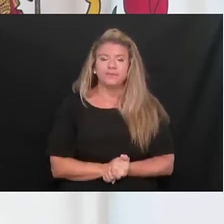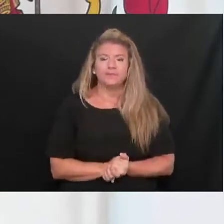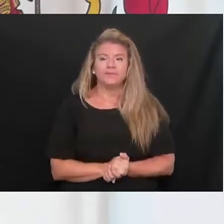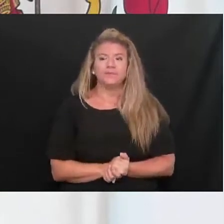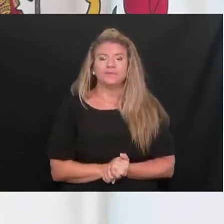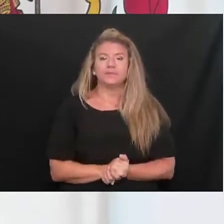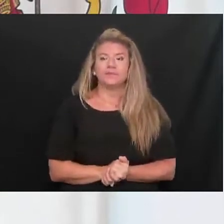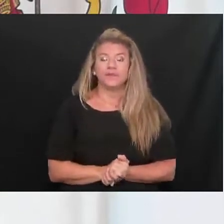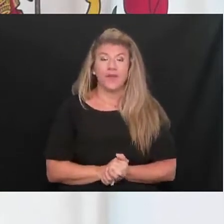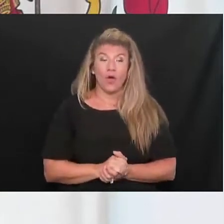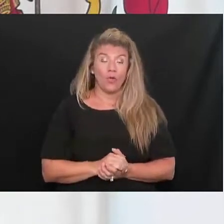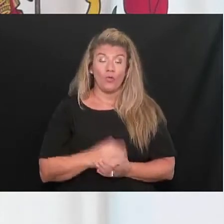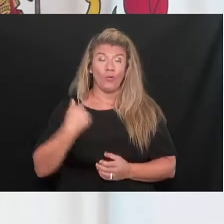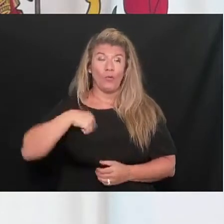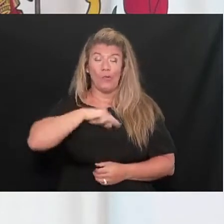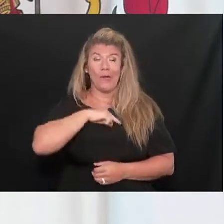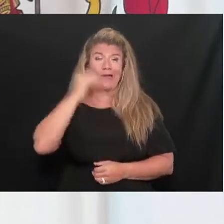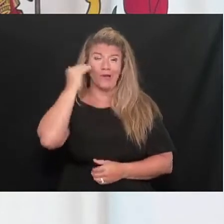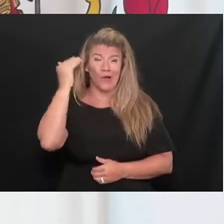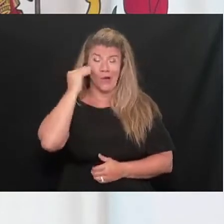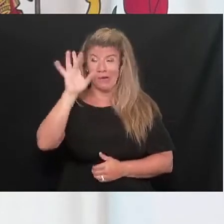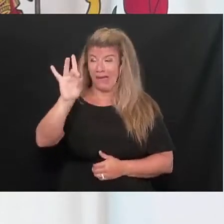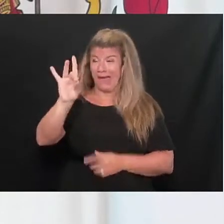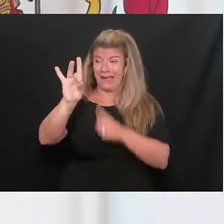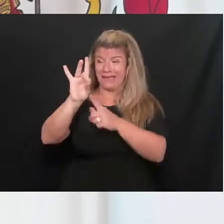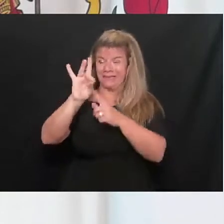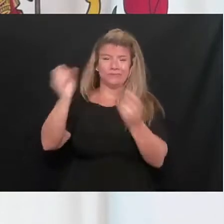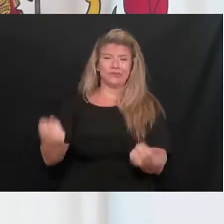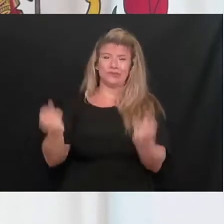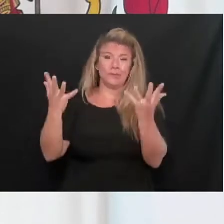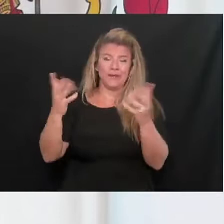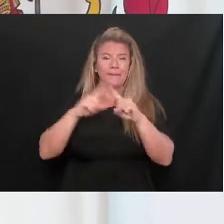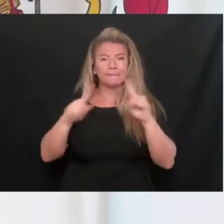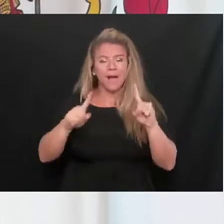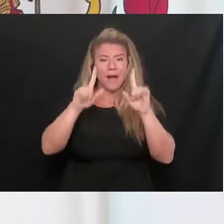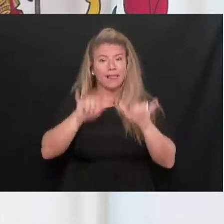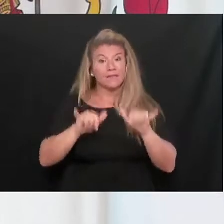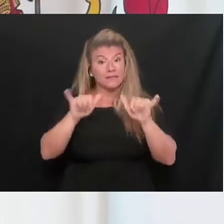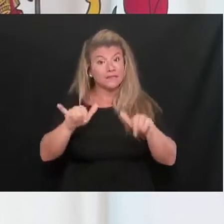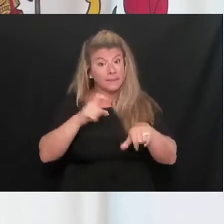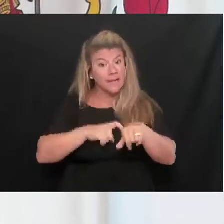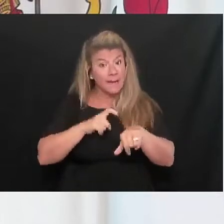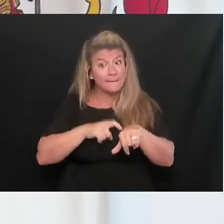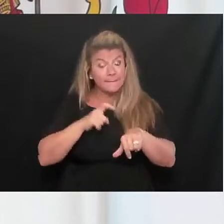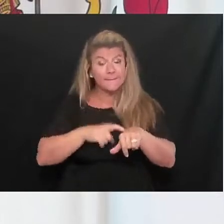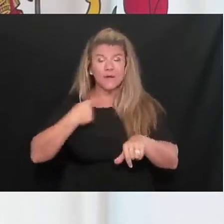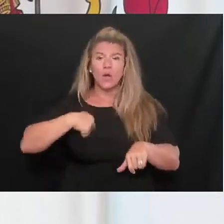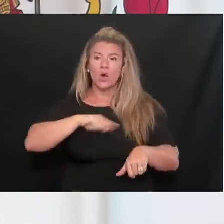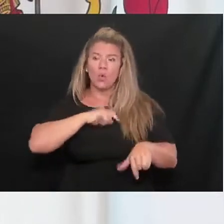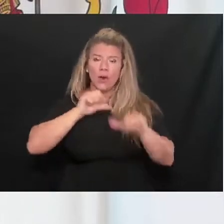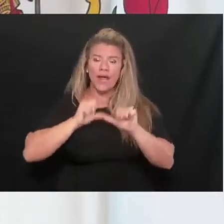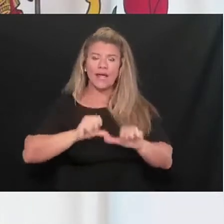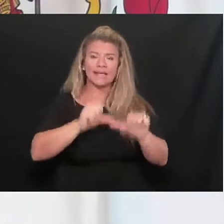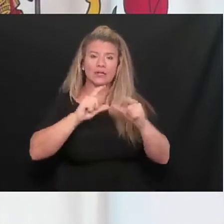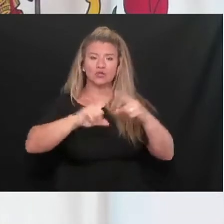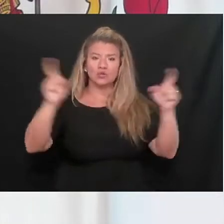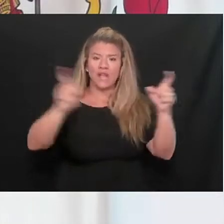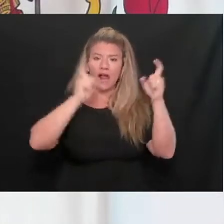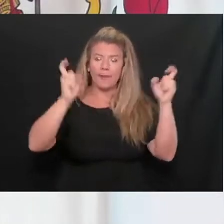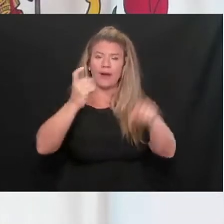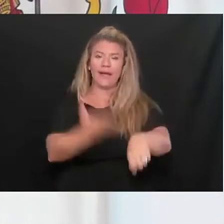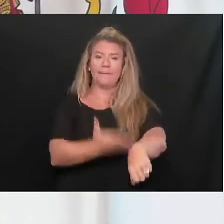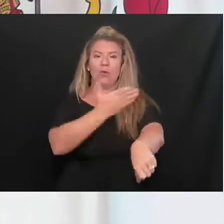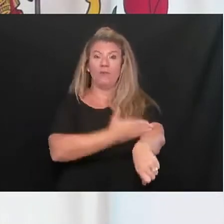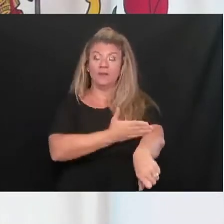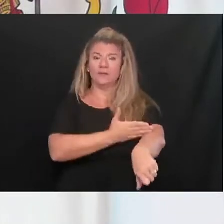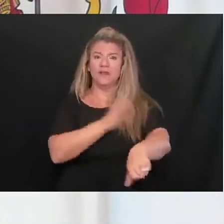We all know that's 8 too many, but at the same time, we continue to celebrate improvement.